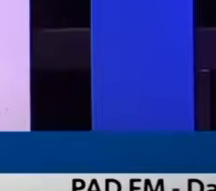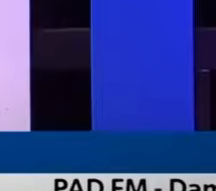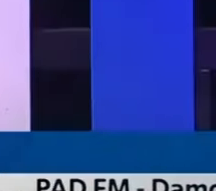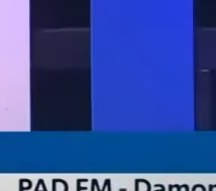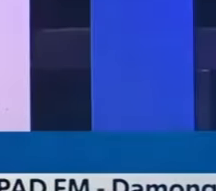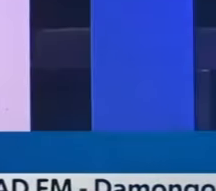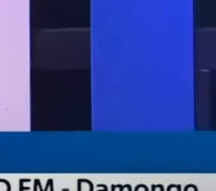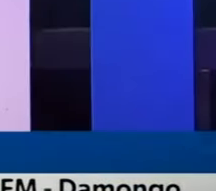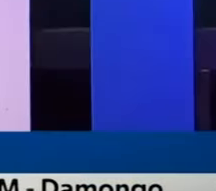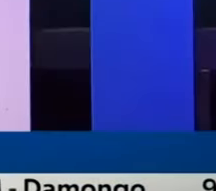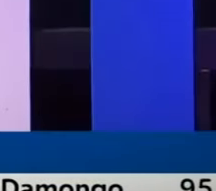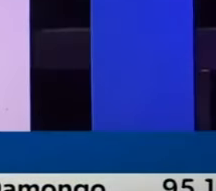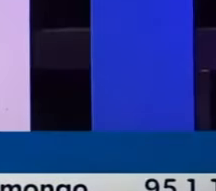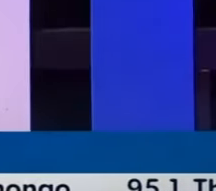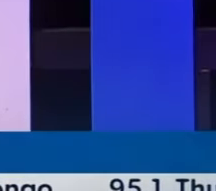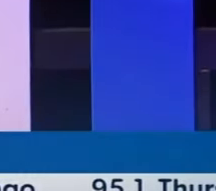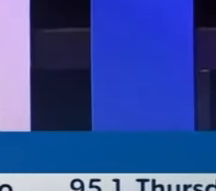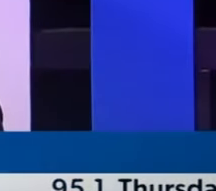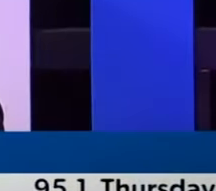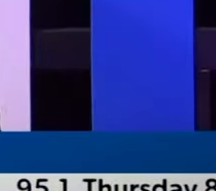put 10,000 to